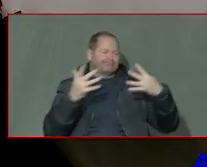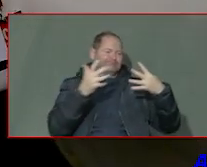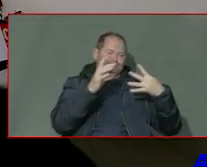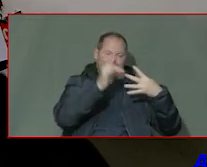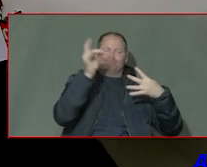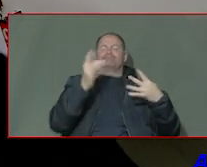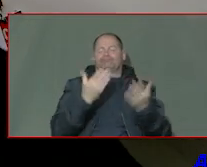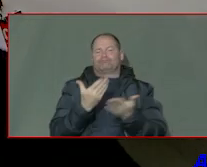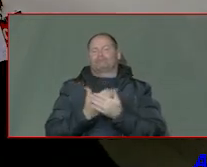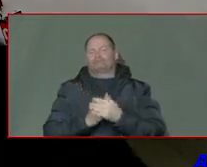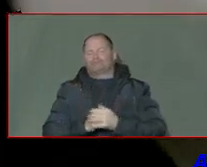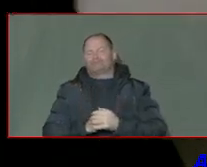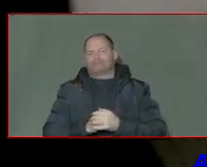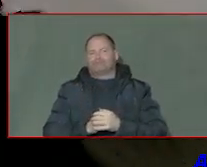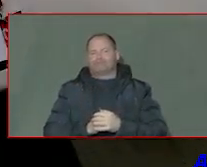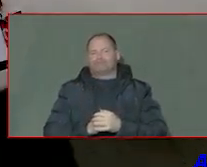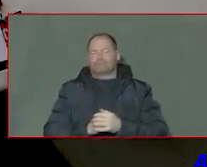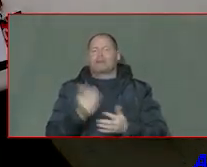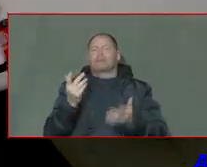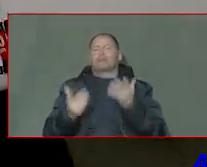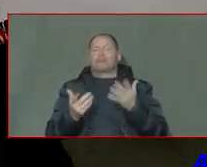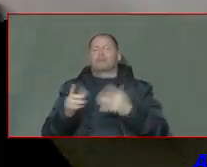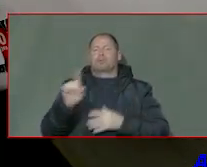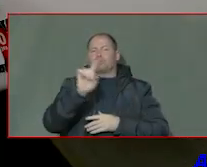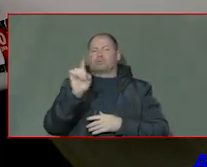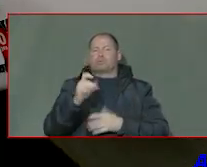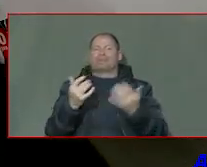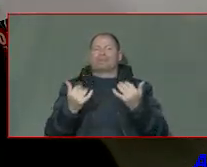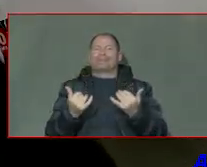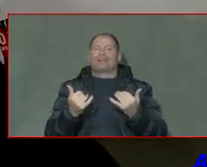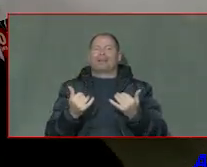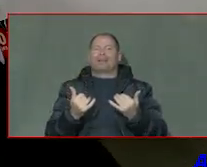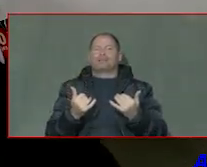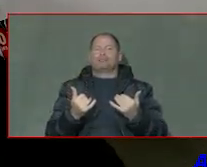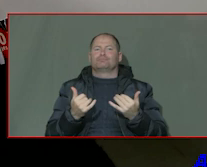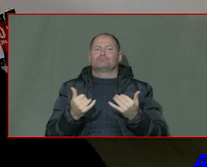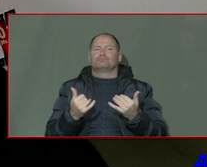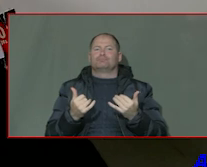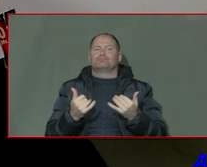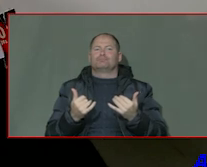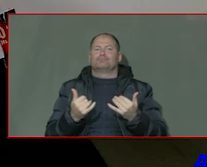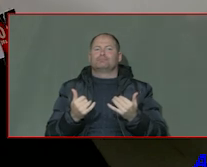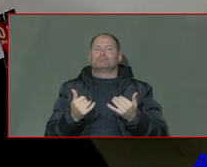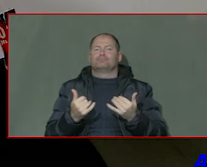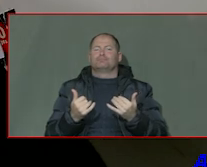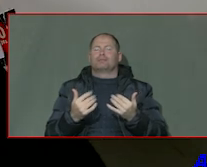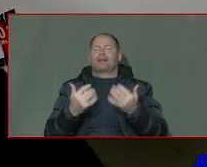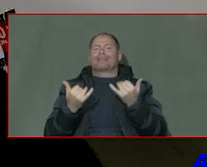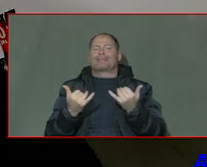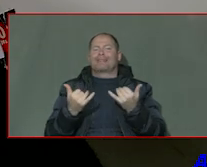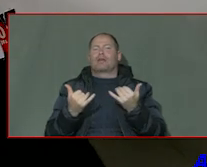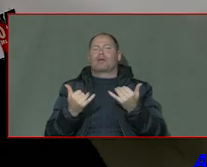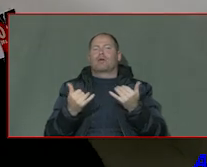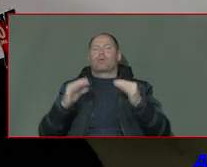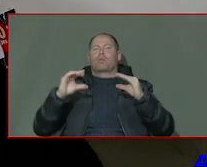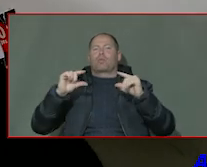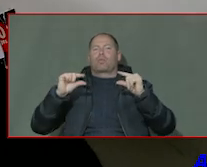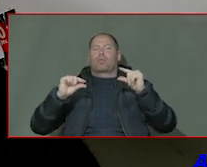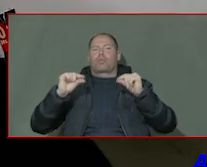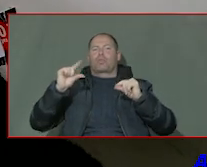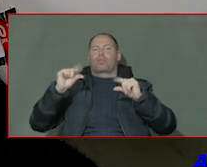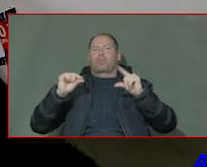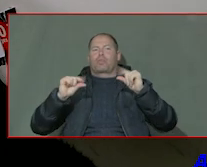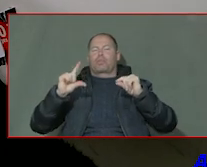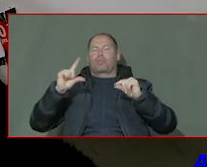And then others, the question might be, what is the ratio to guanine and adenine?